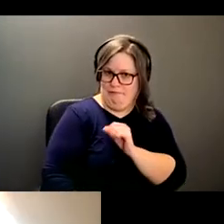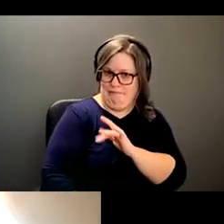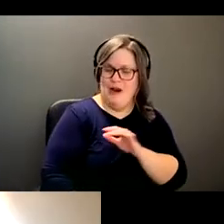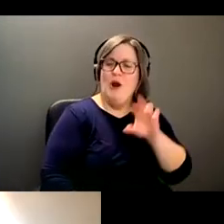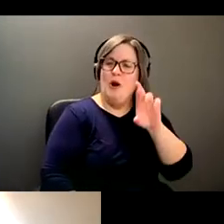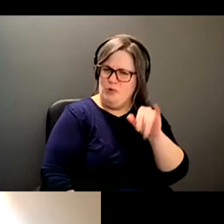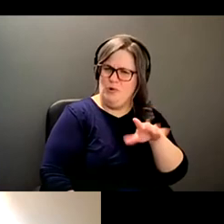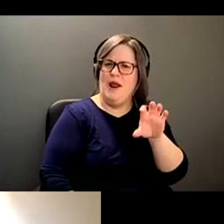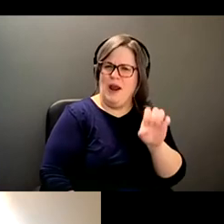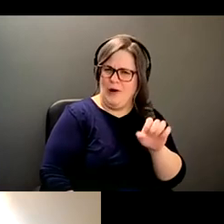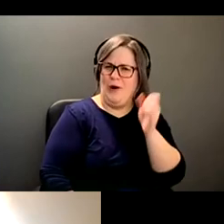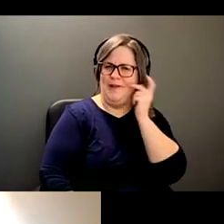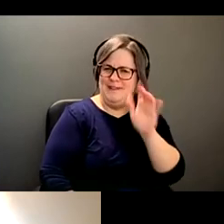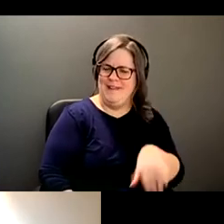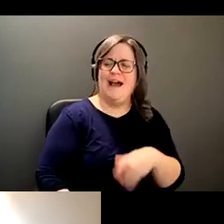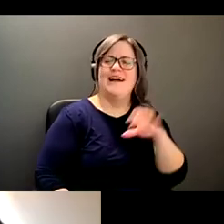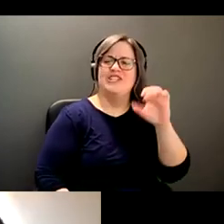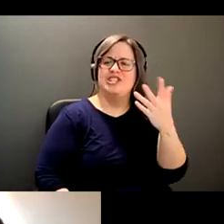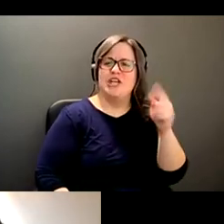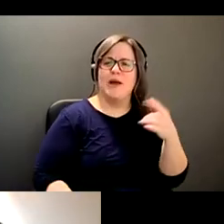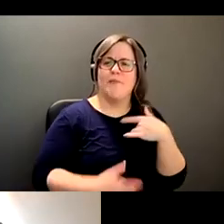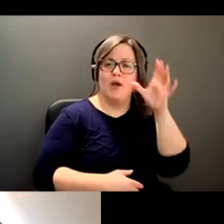engaged chat.